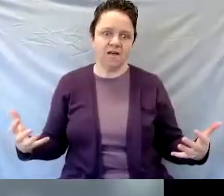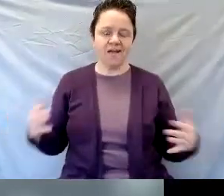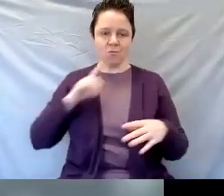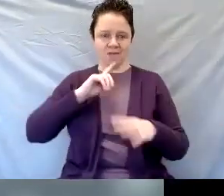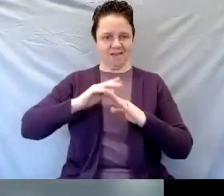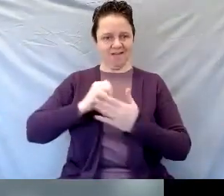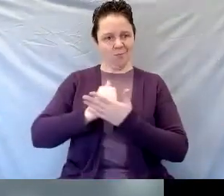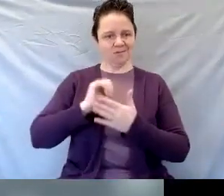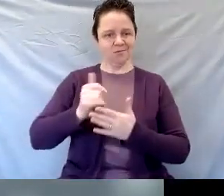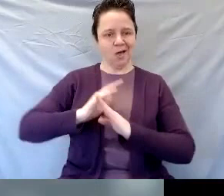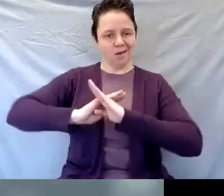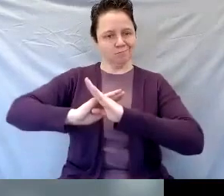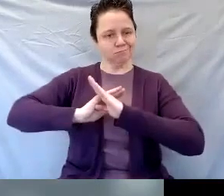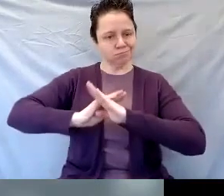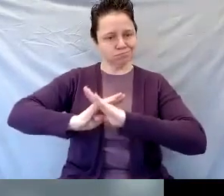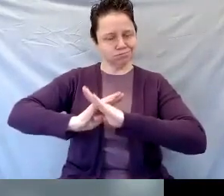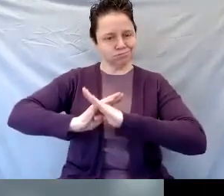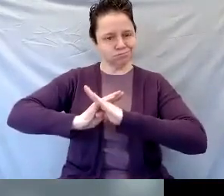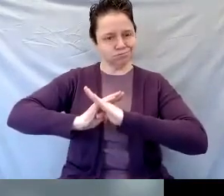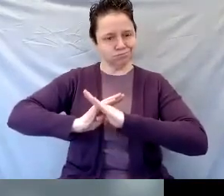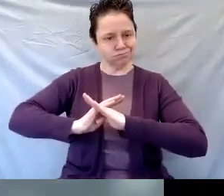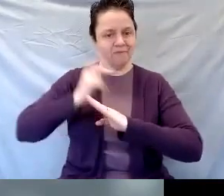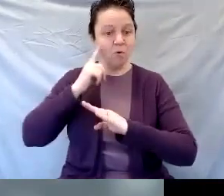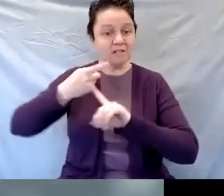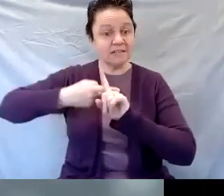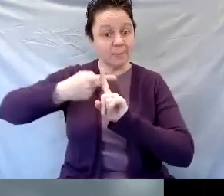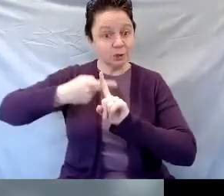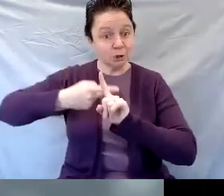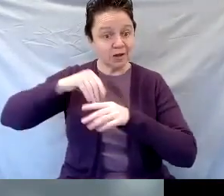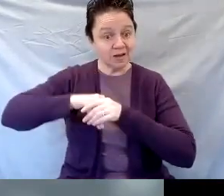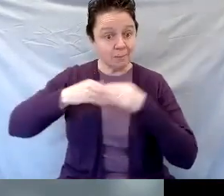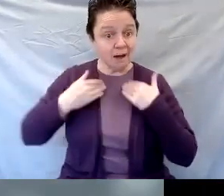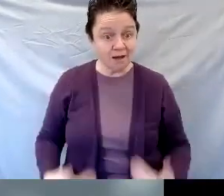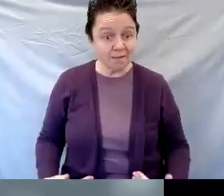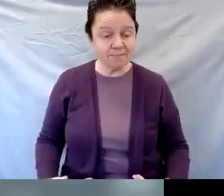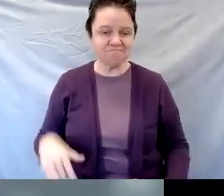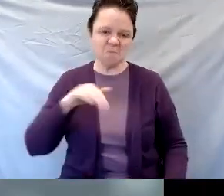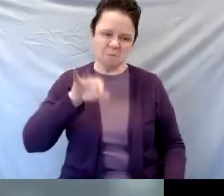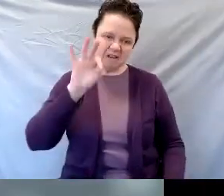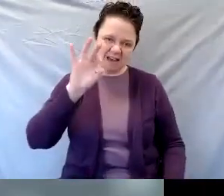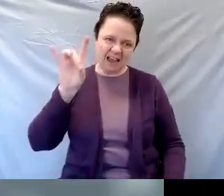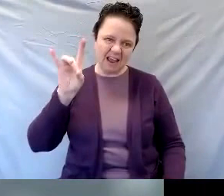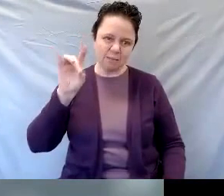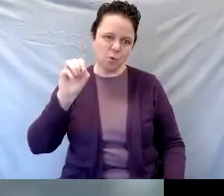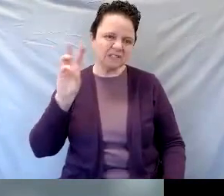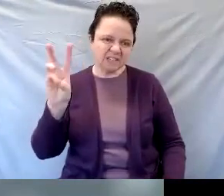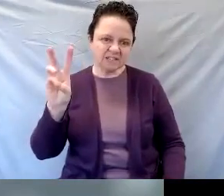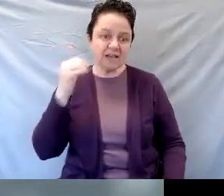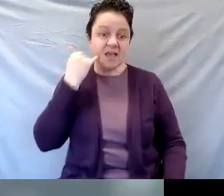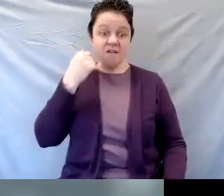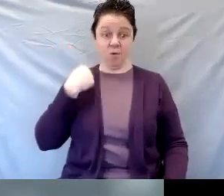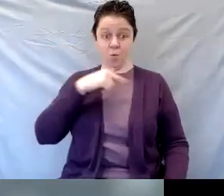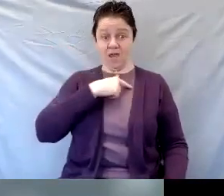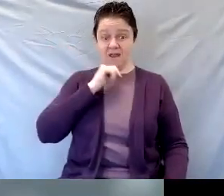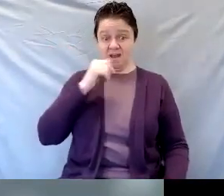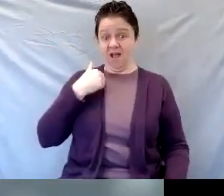really helps act as a buffer for body temperature. Our body temperatures are usually around 98.6 degrees. If we didn't have as